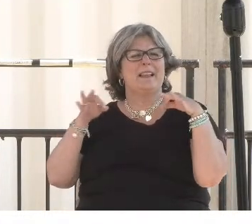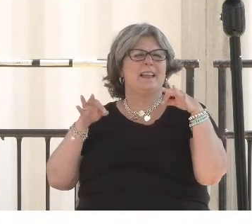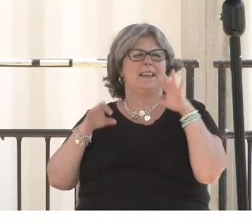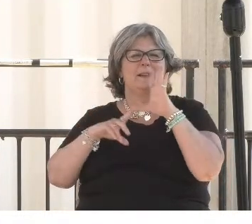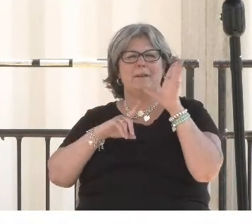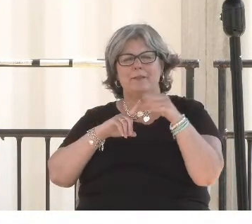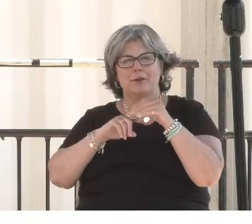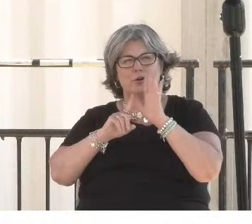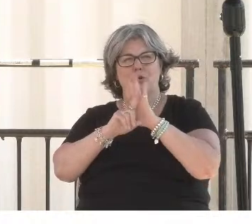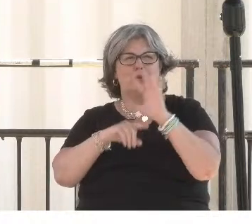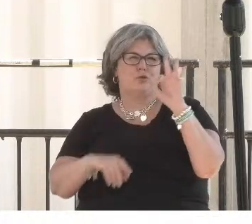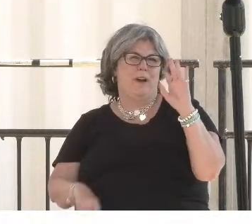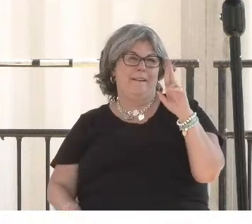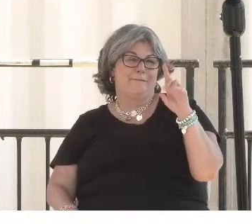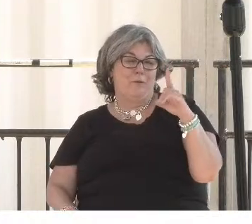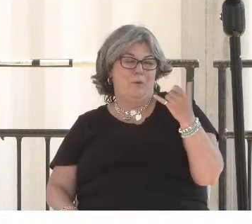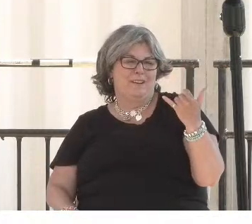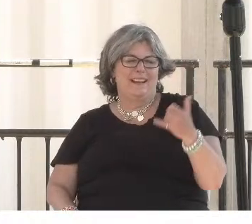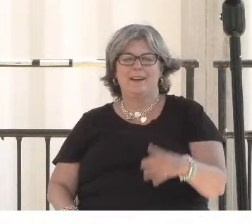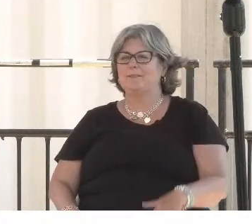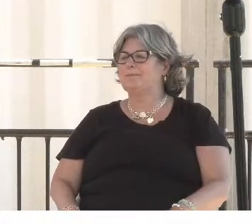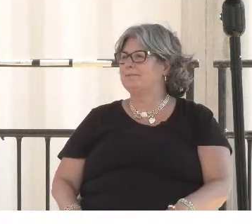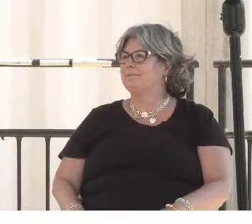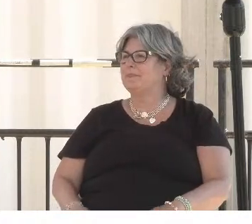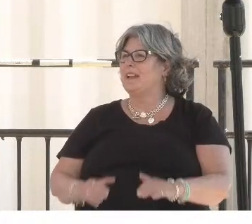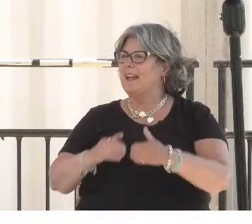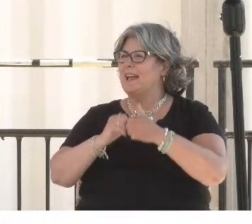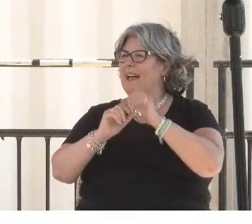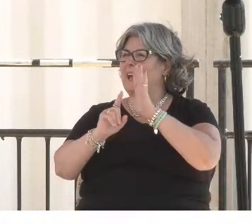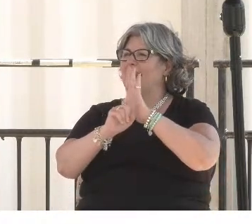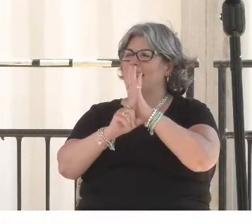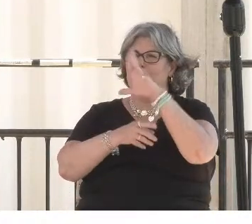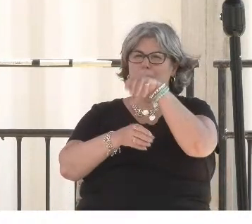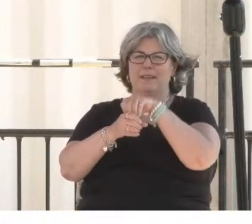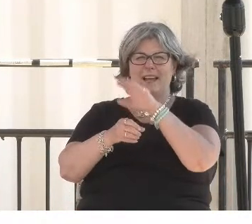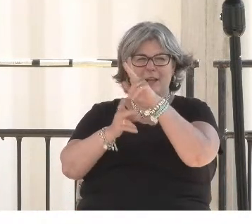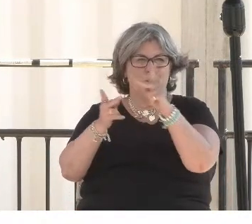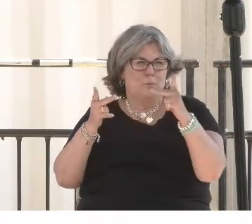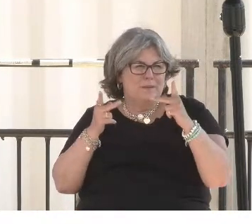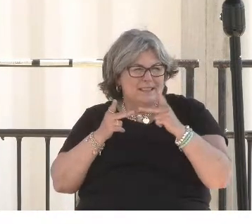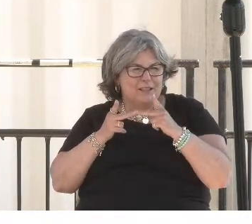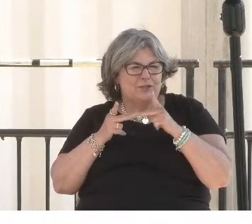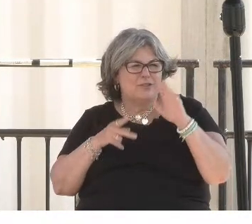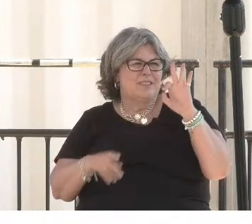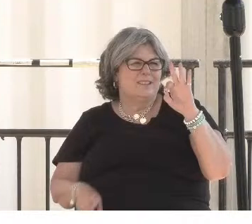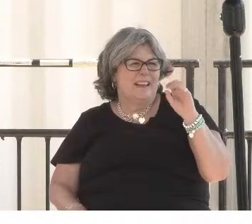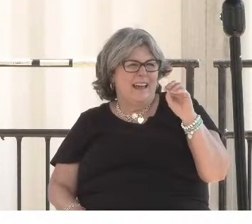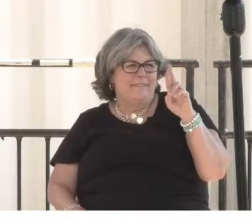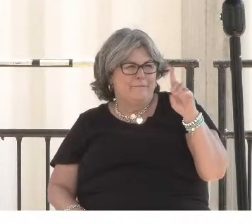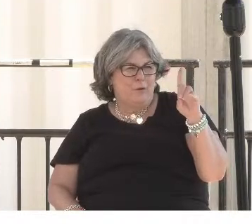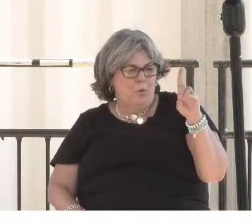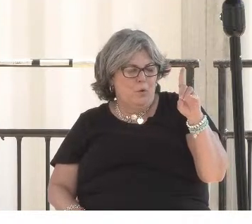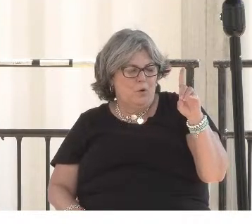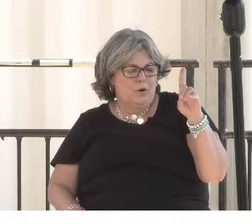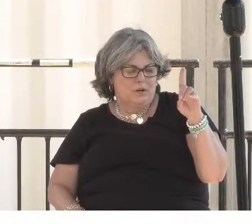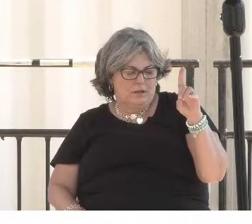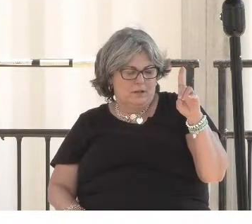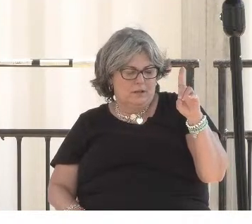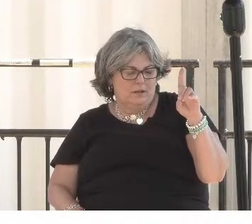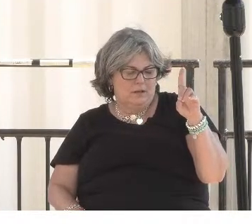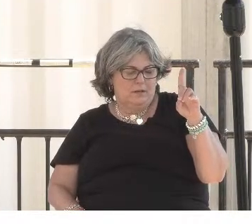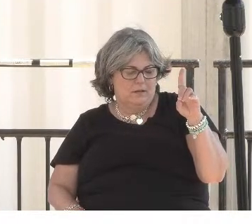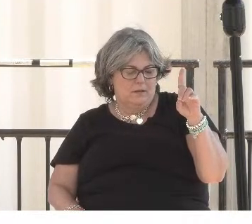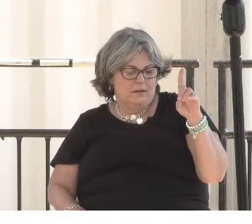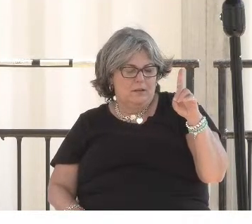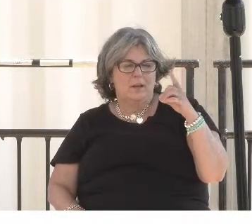culture at Ford these days and how you came into your position. Henry Ford, of course, gave us